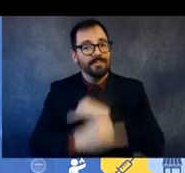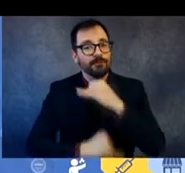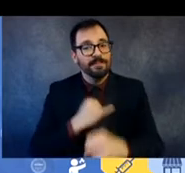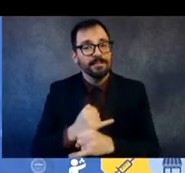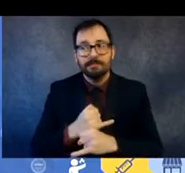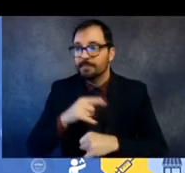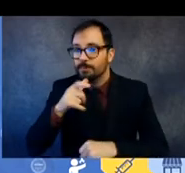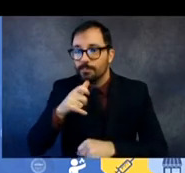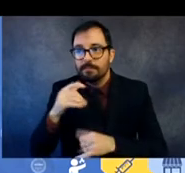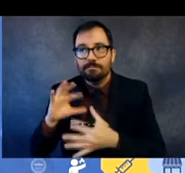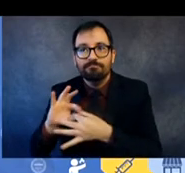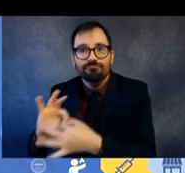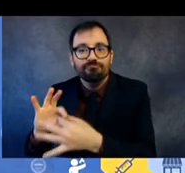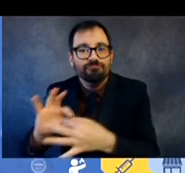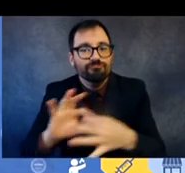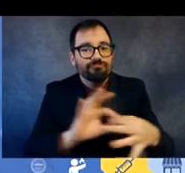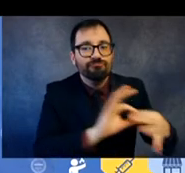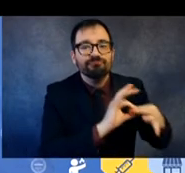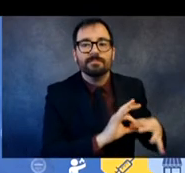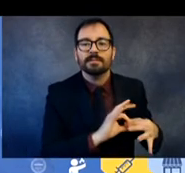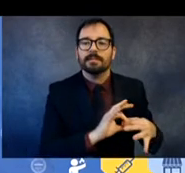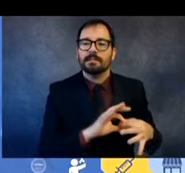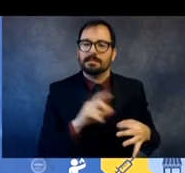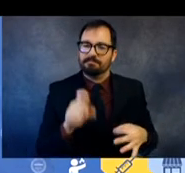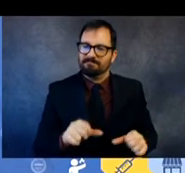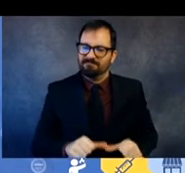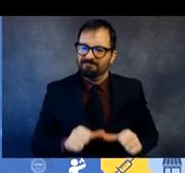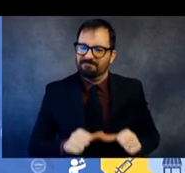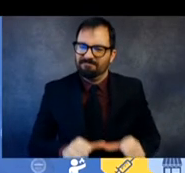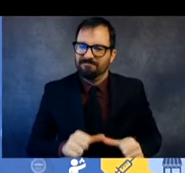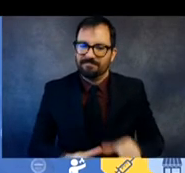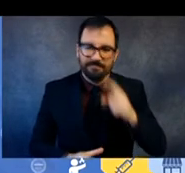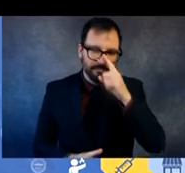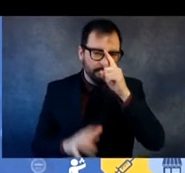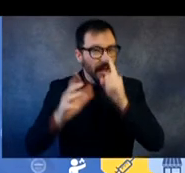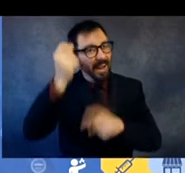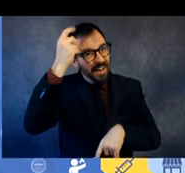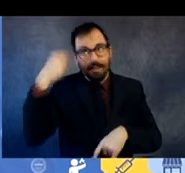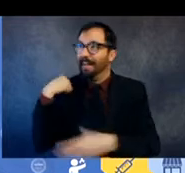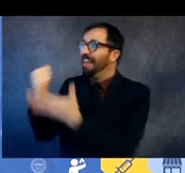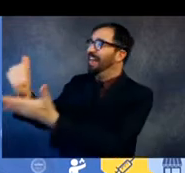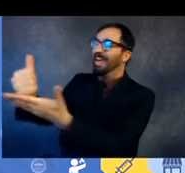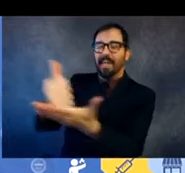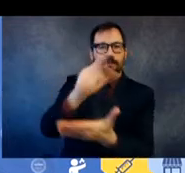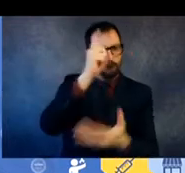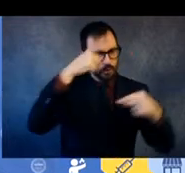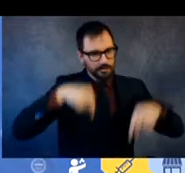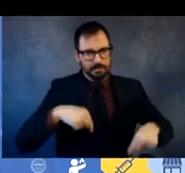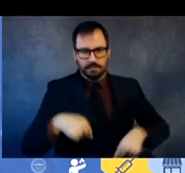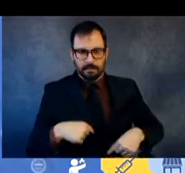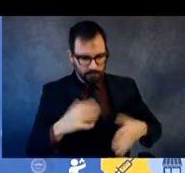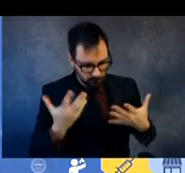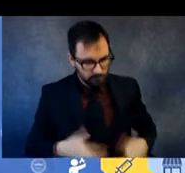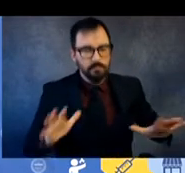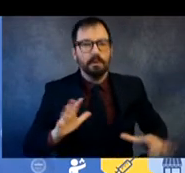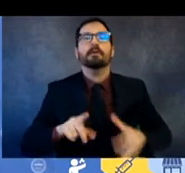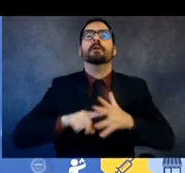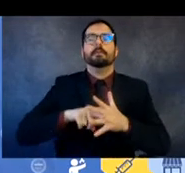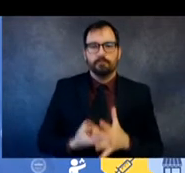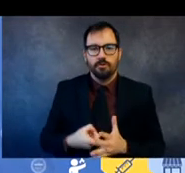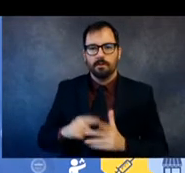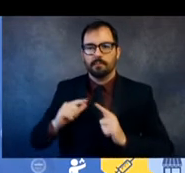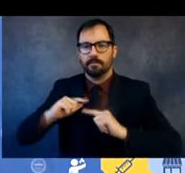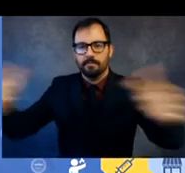know, I agree with the idea. You got to get your own house in order. You really do first, before you can start helping other nations.